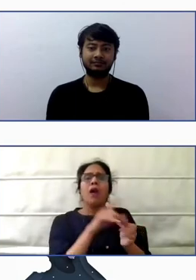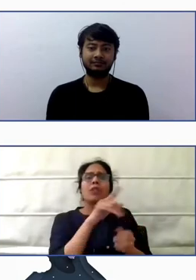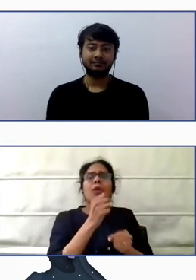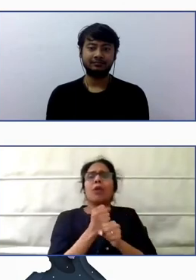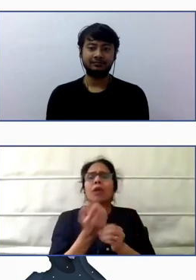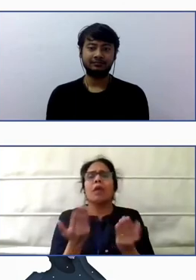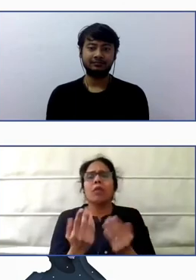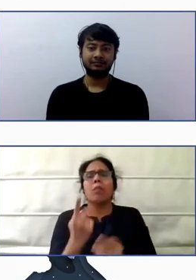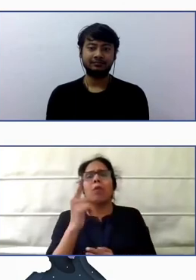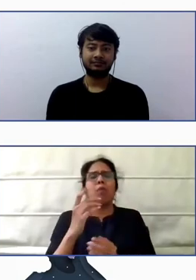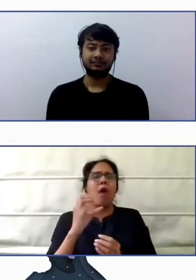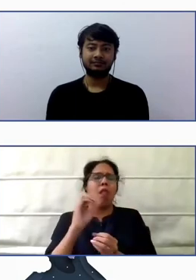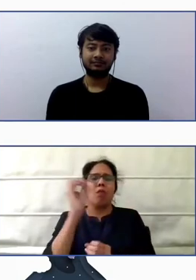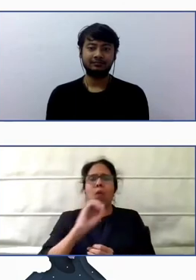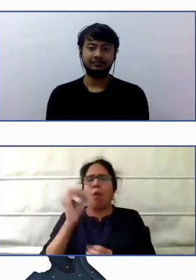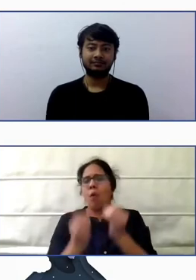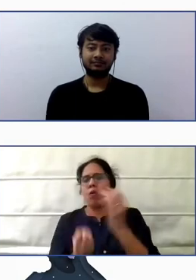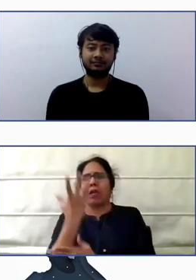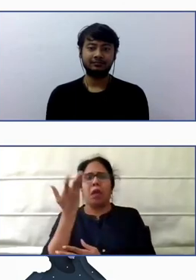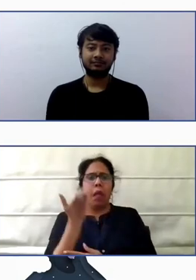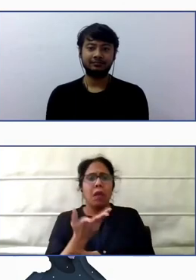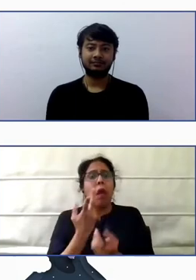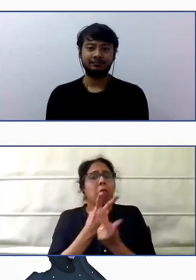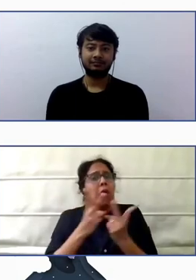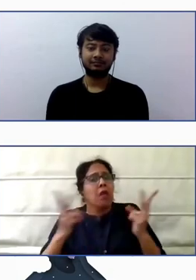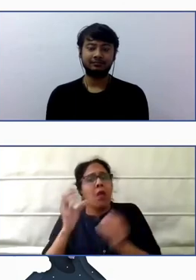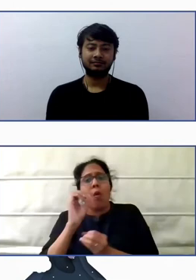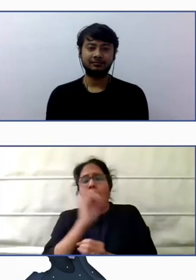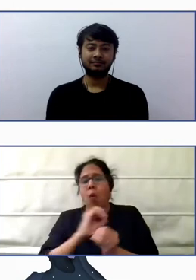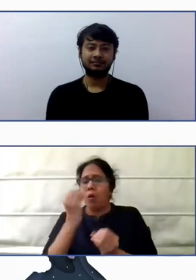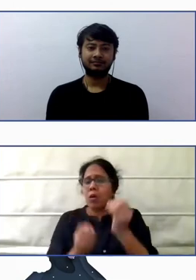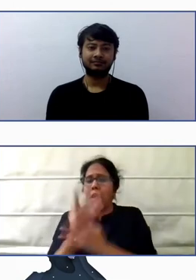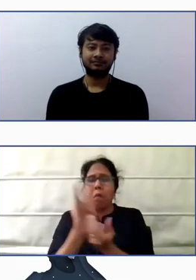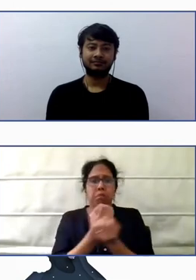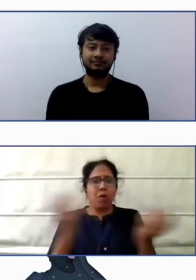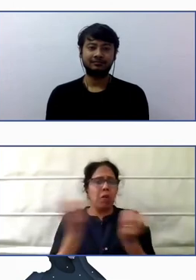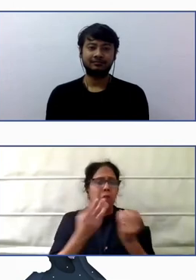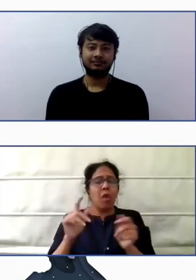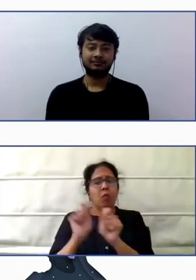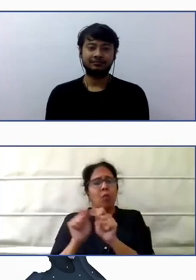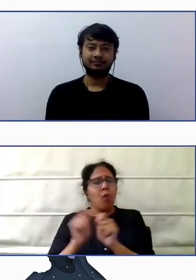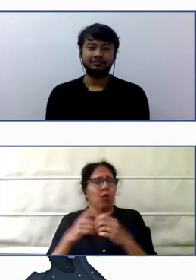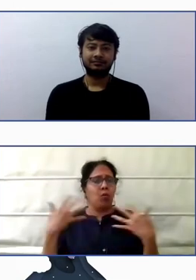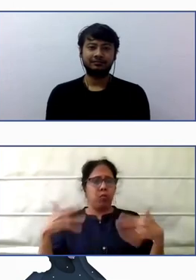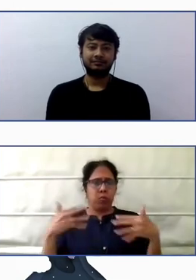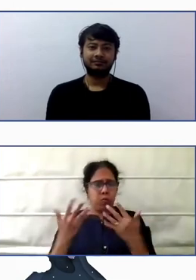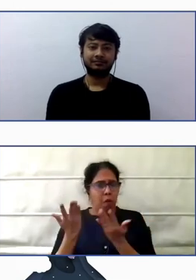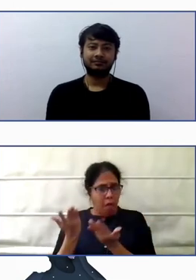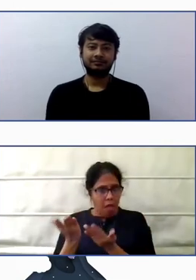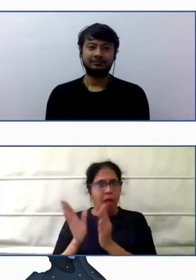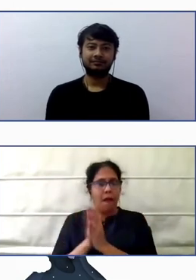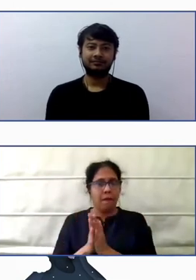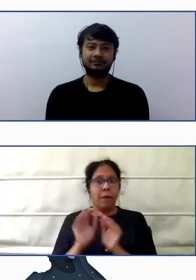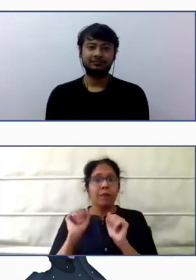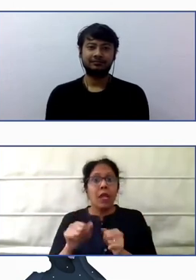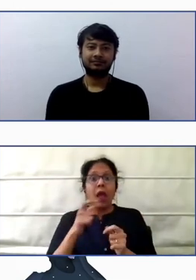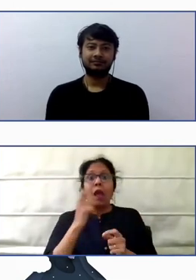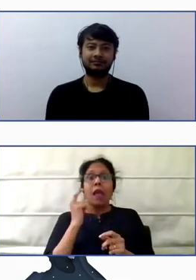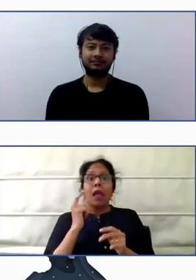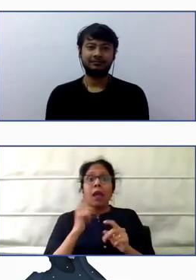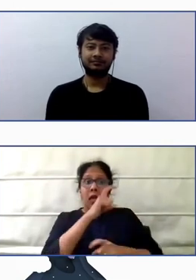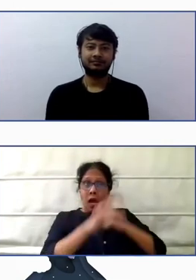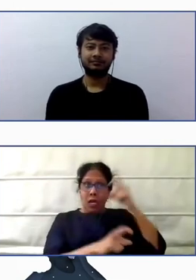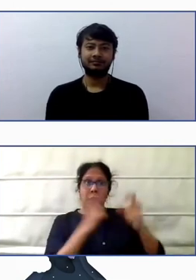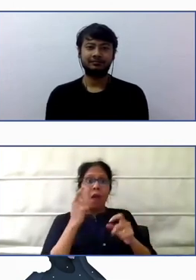such organization. There's so many such organizations doing amazing work. And if corporates, like